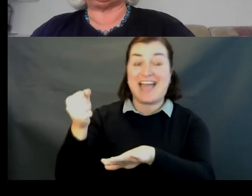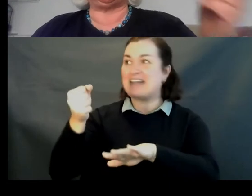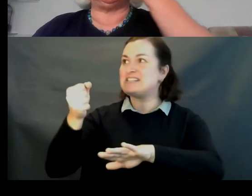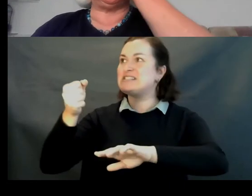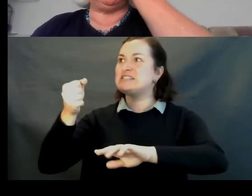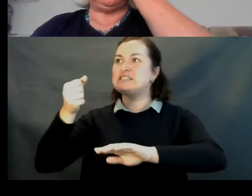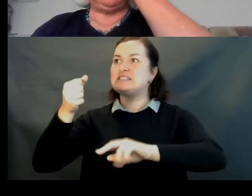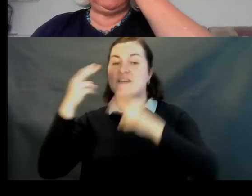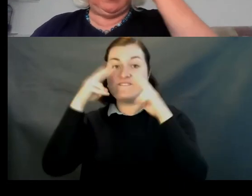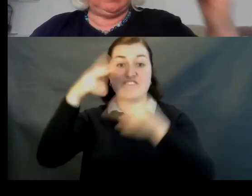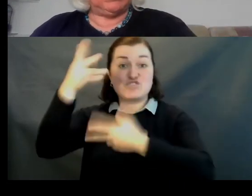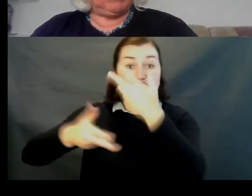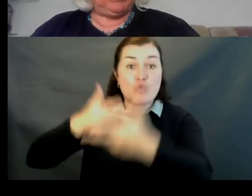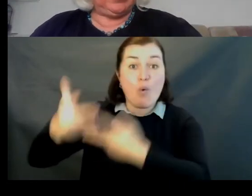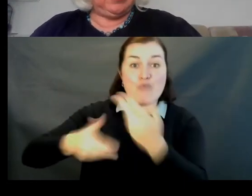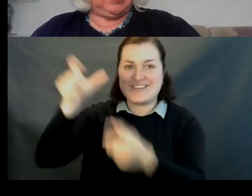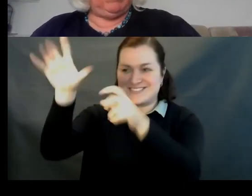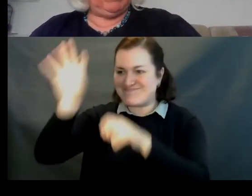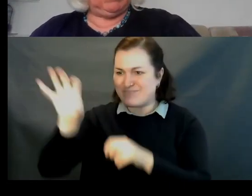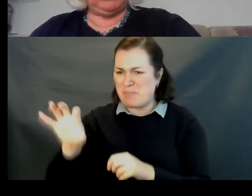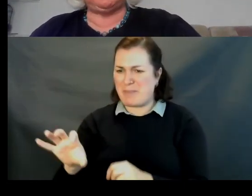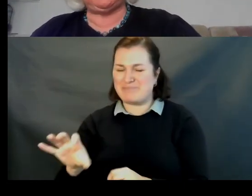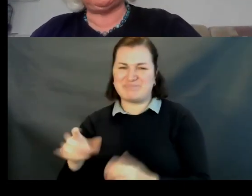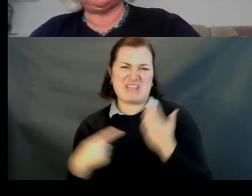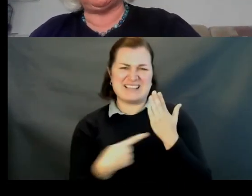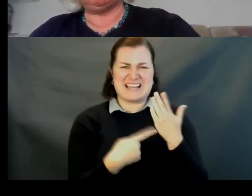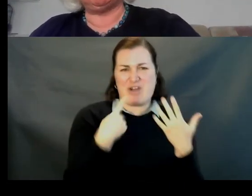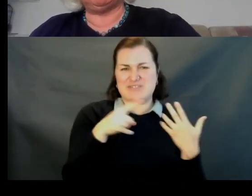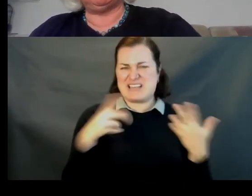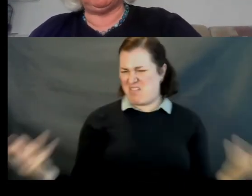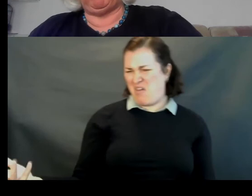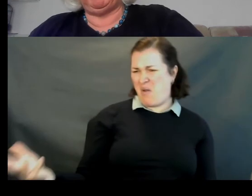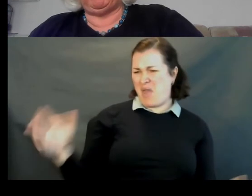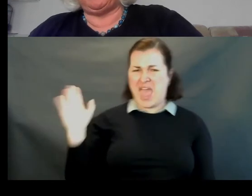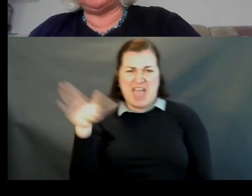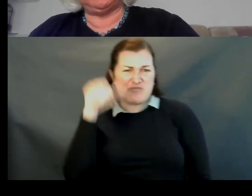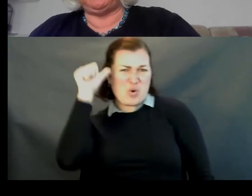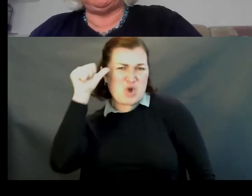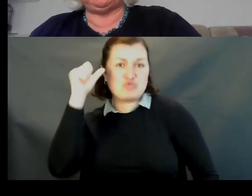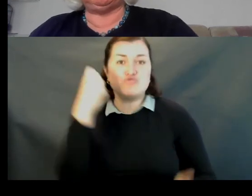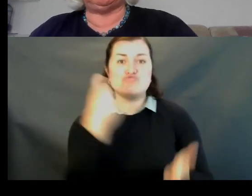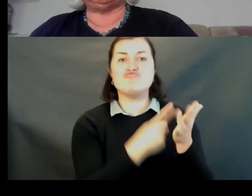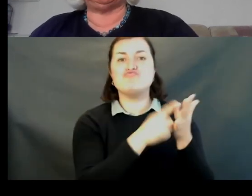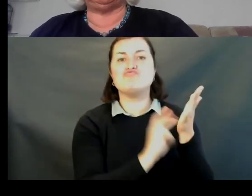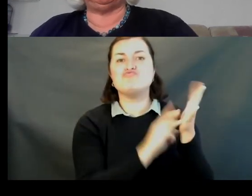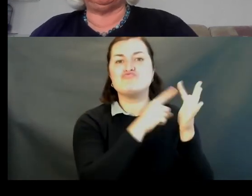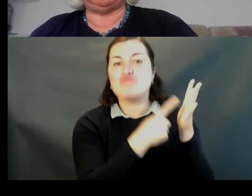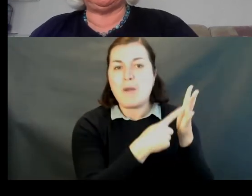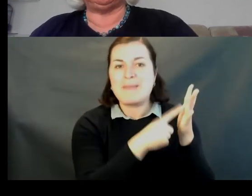from the same Western culture that we do, and not everybody worships Shakespeare. or Lorca or anybody, you